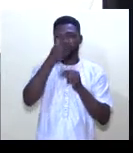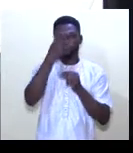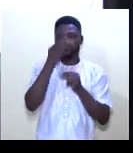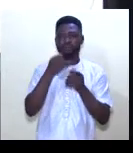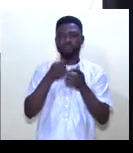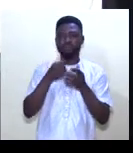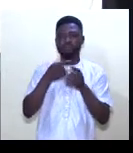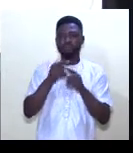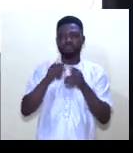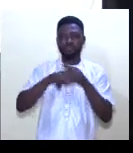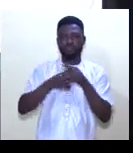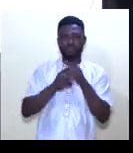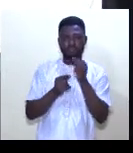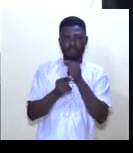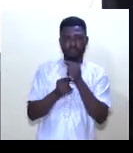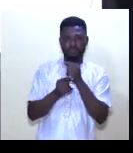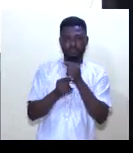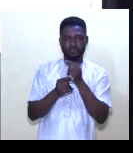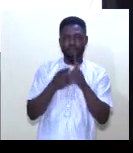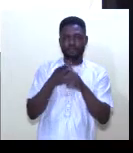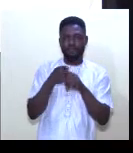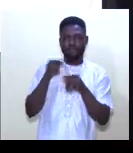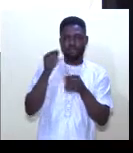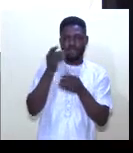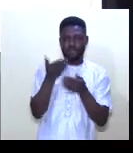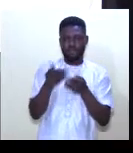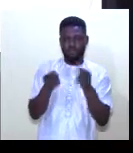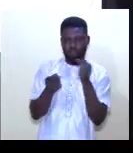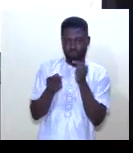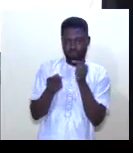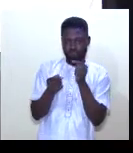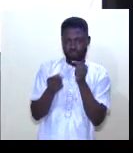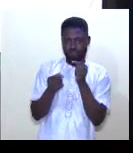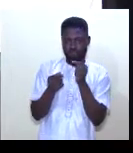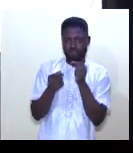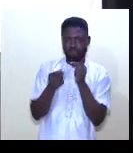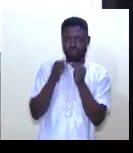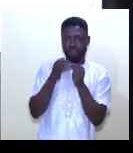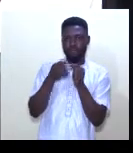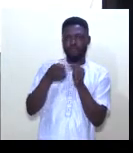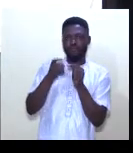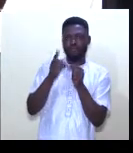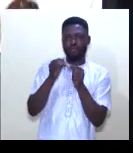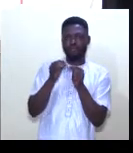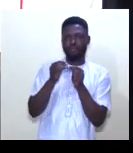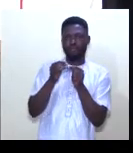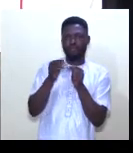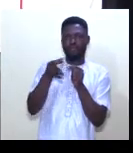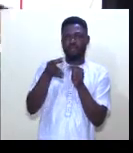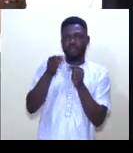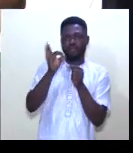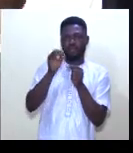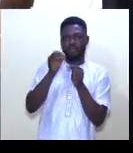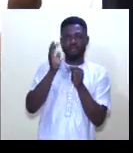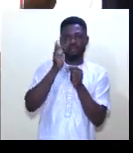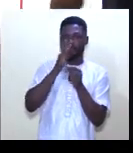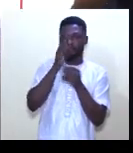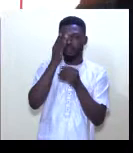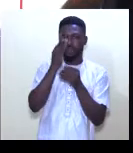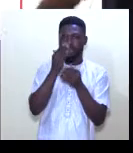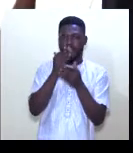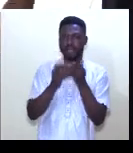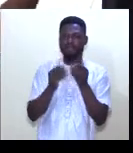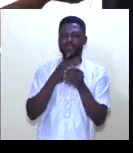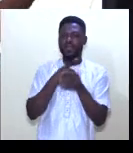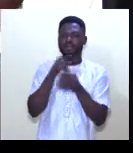degrees. Because if we're starting from here, then 180 should be straight, 90 should be half